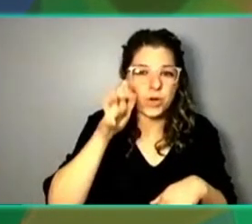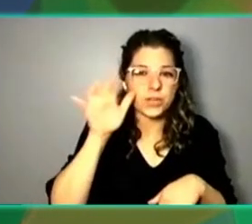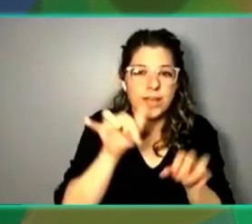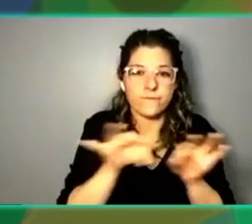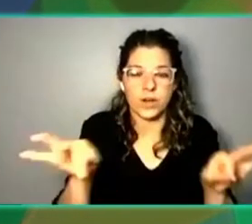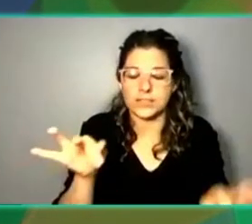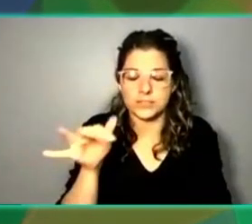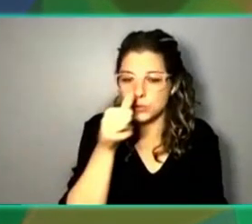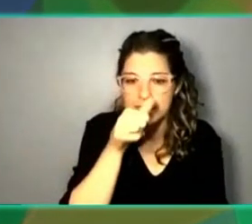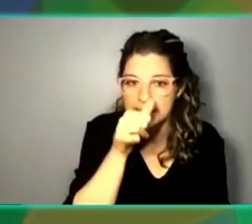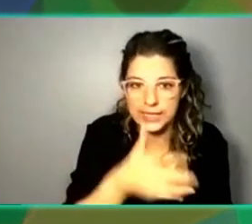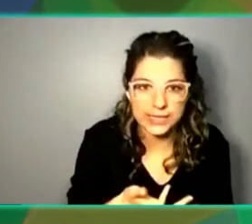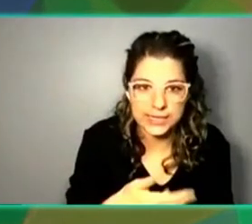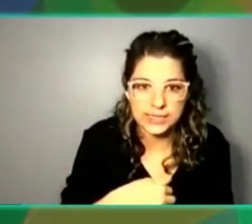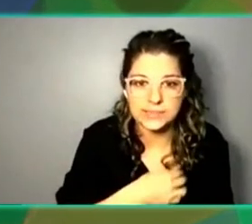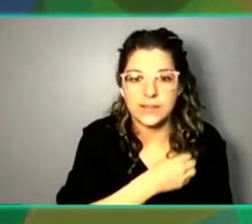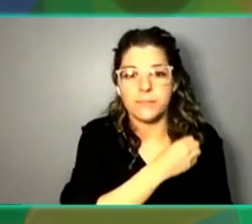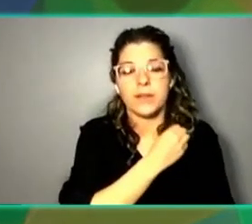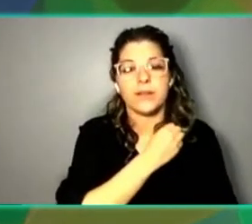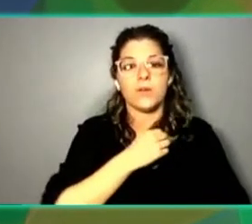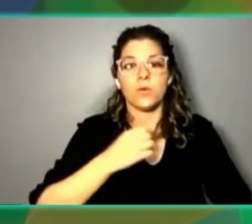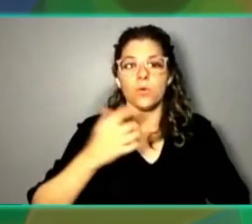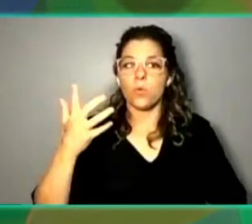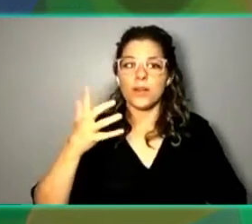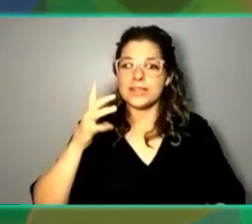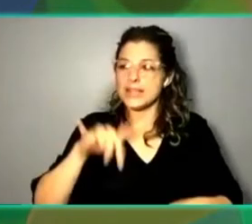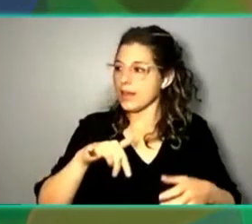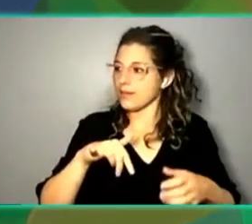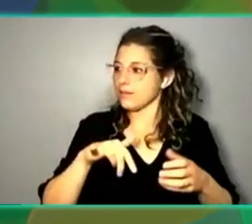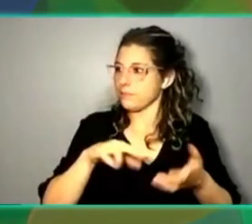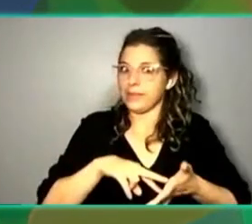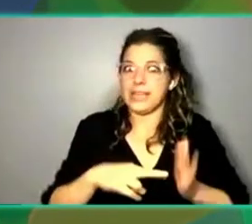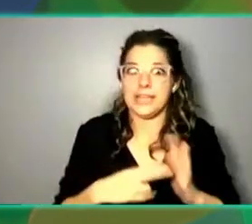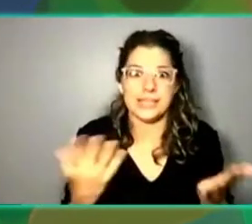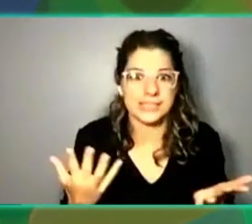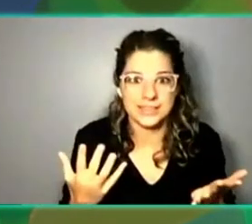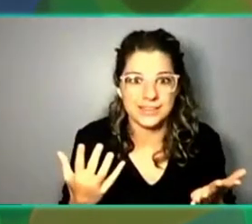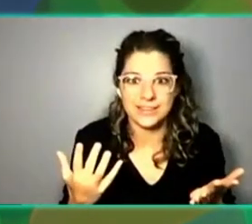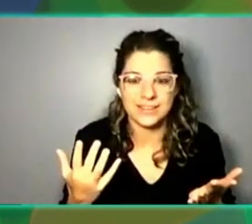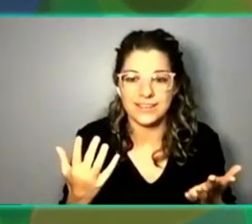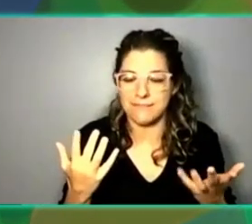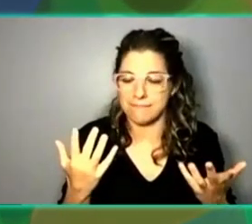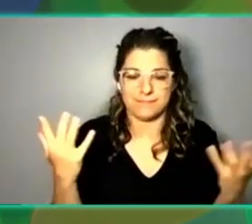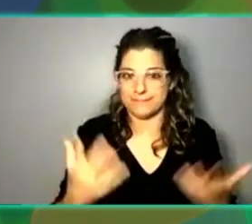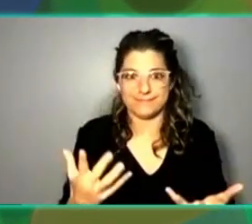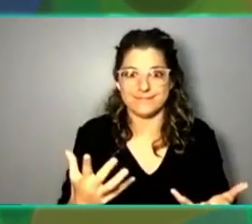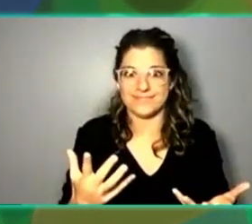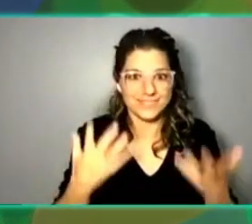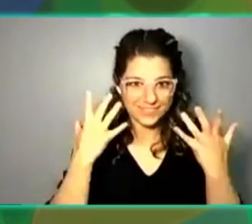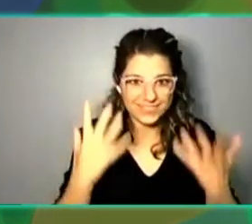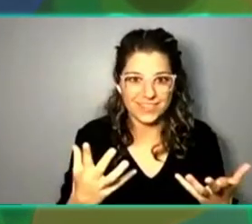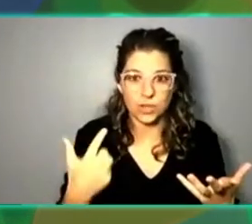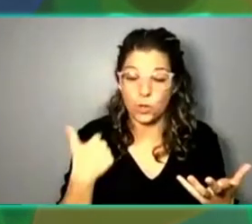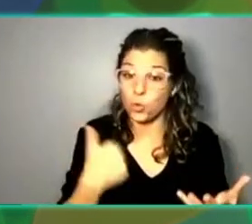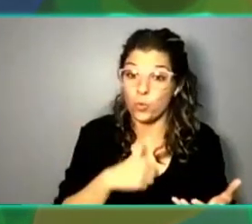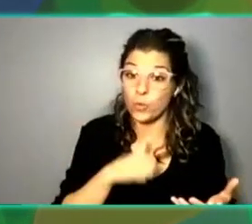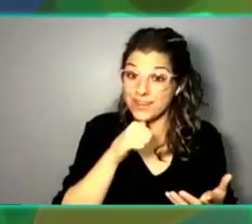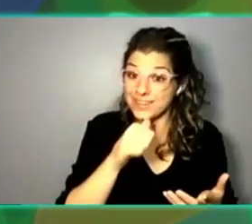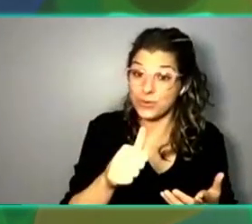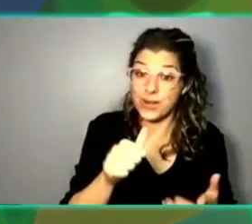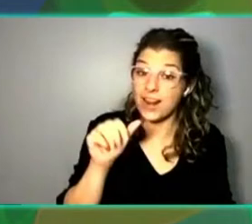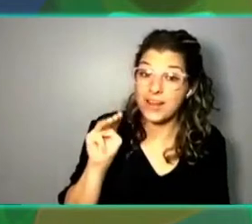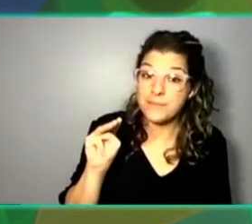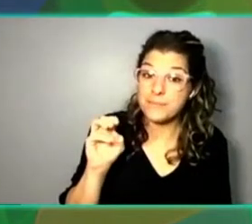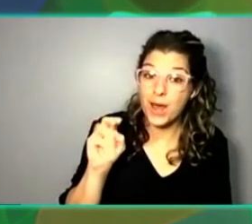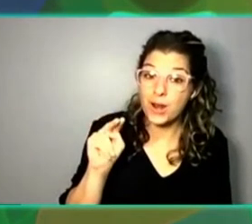ridiculous, but also like, what could that mean? It all, like, we're not a monolith, like Jamila